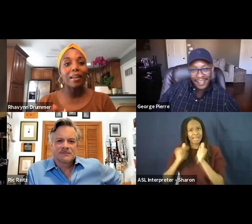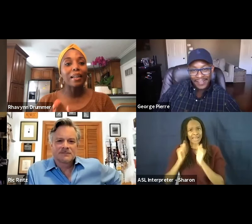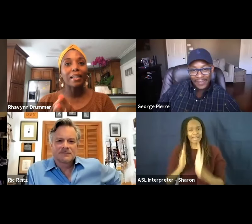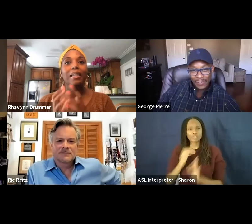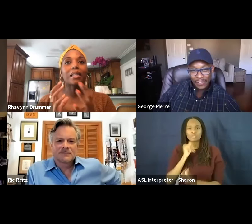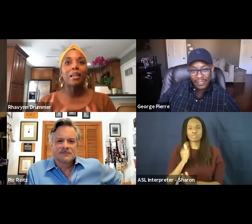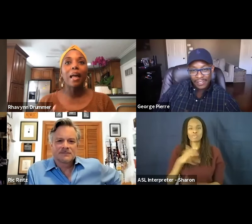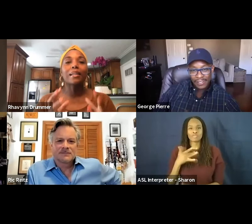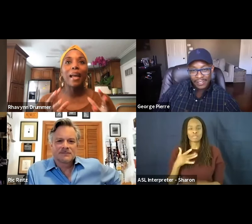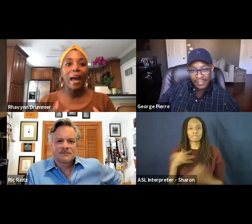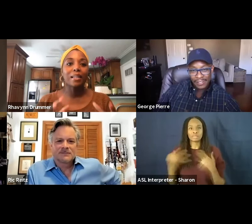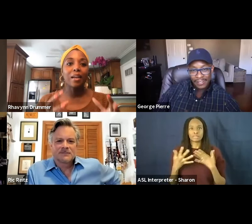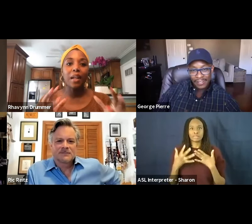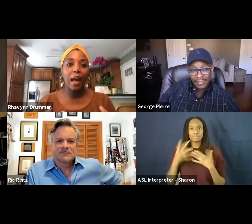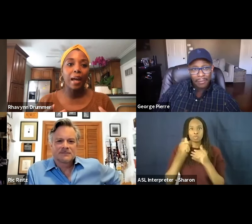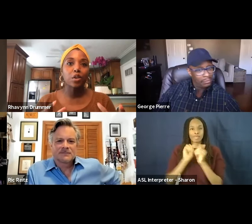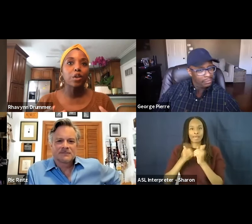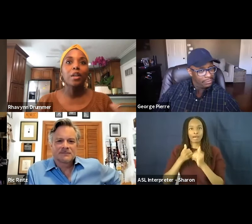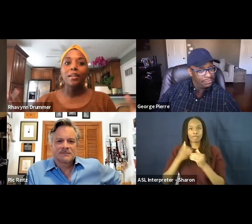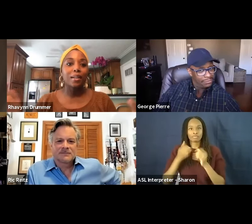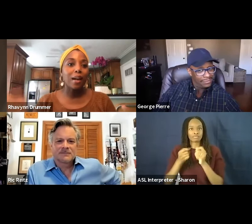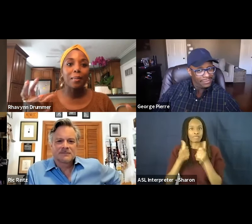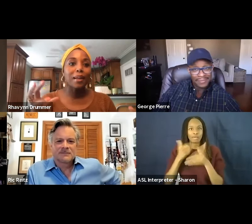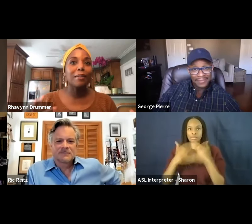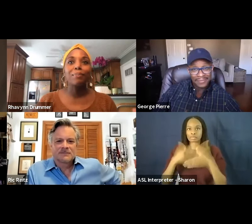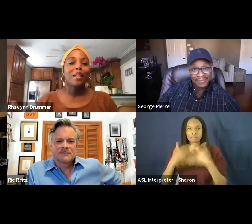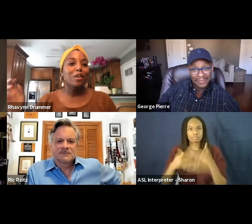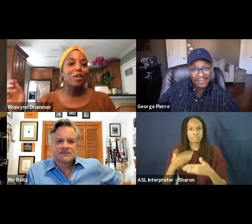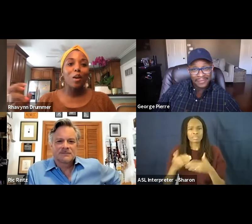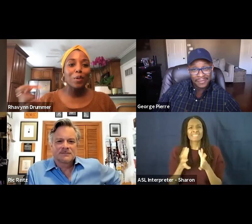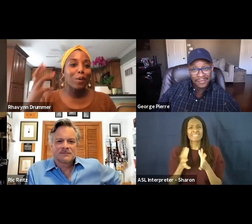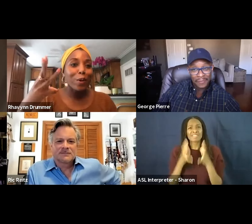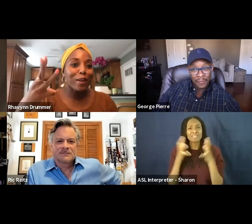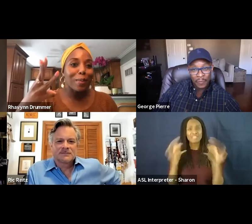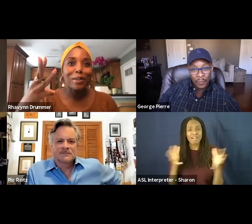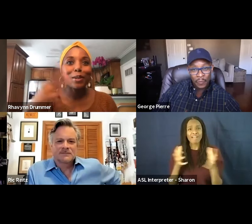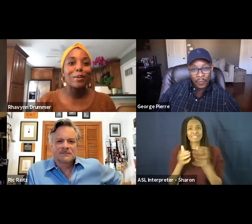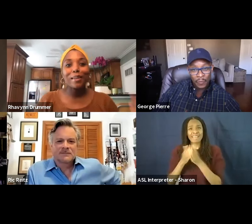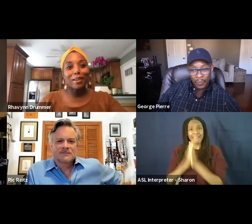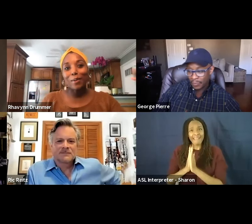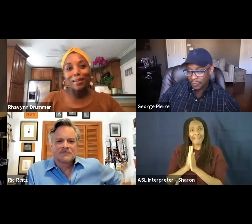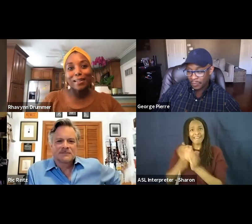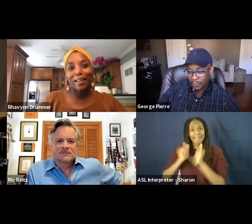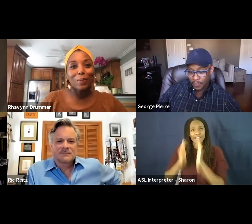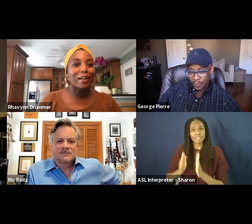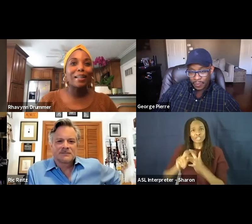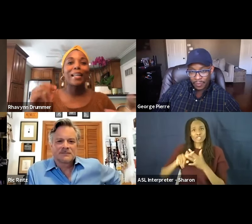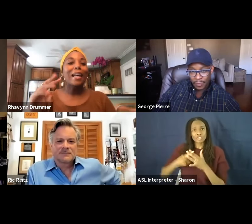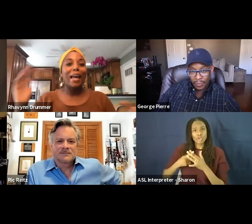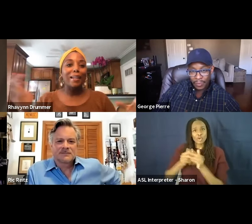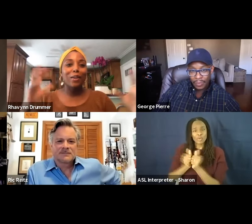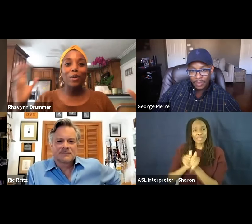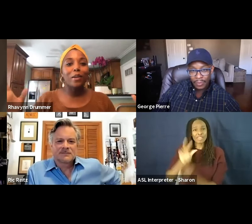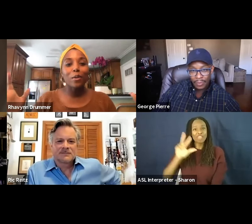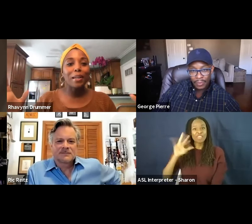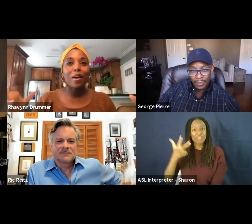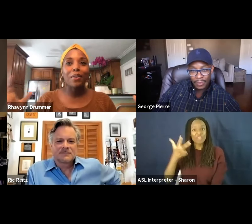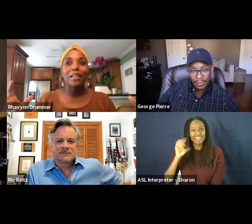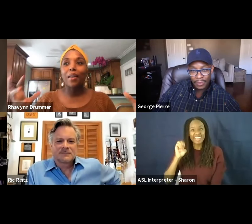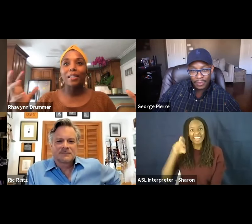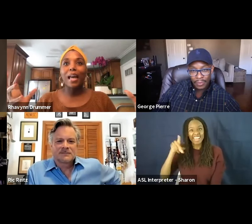pace. And it's a lot, like it's a lot to ask of an actor to come in, to start with your 3rd episode and then go to the 2nd